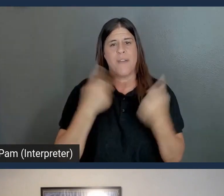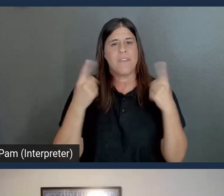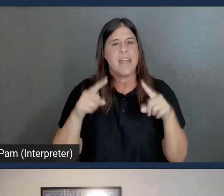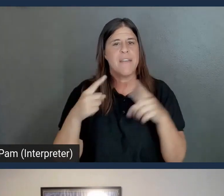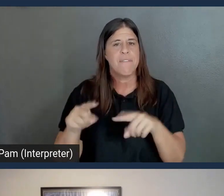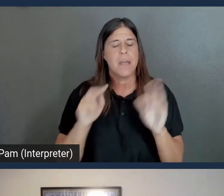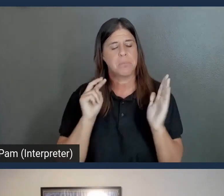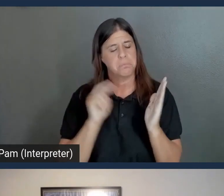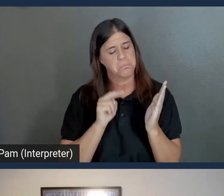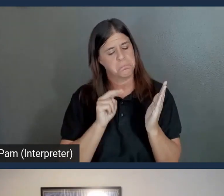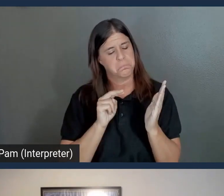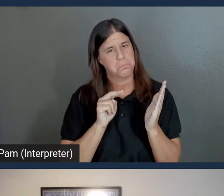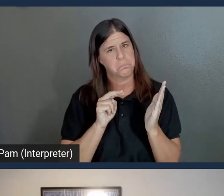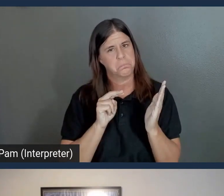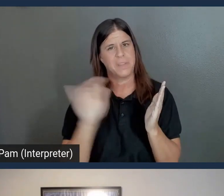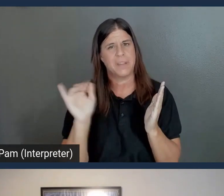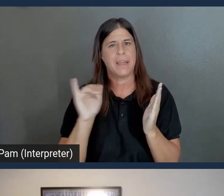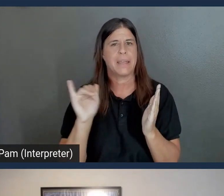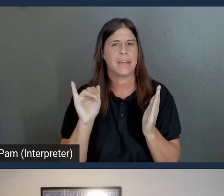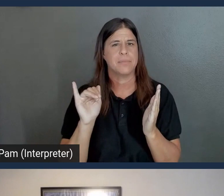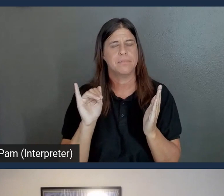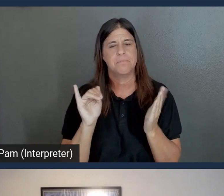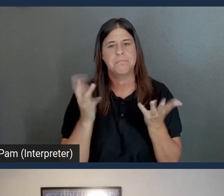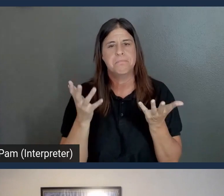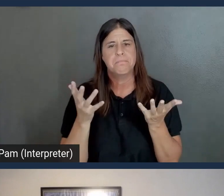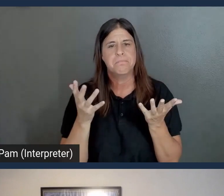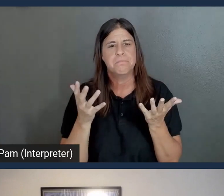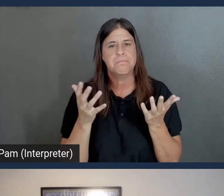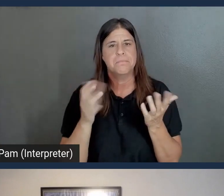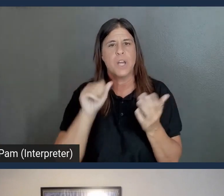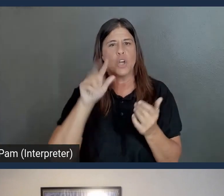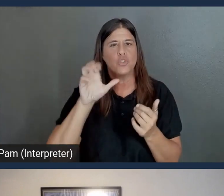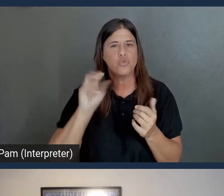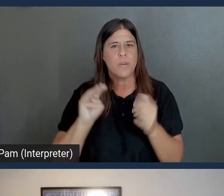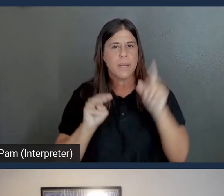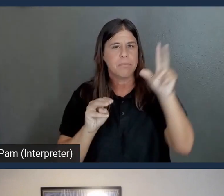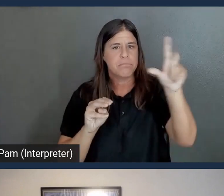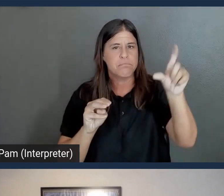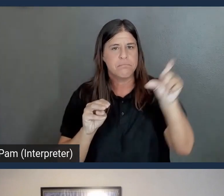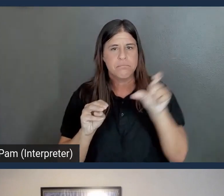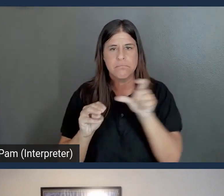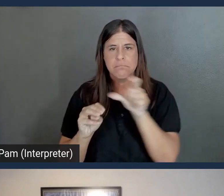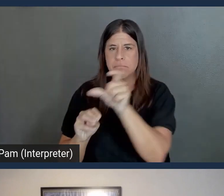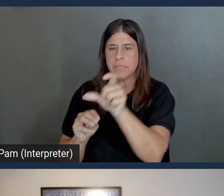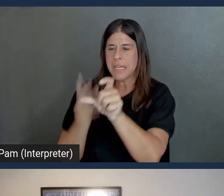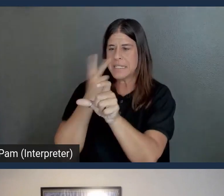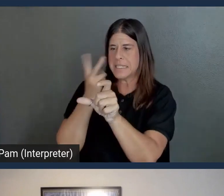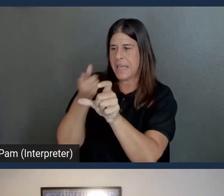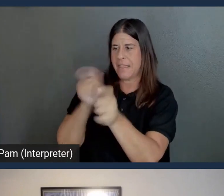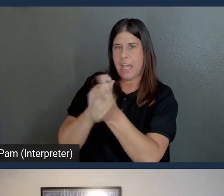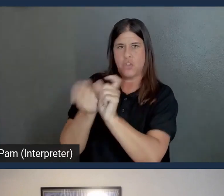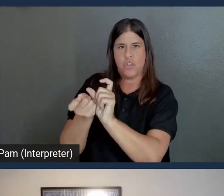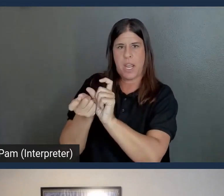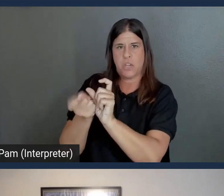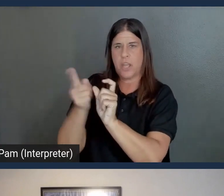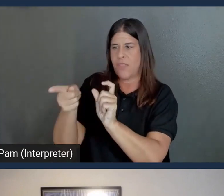look at, a notification, you can pull a stream and basically get the change that happened and use that to trigger some sort of downstream process.